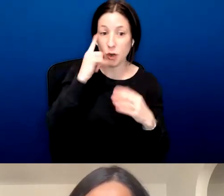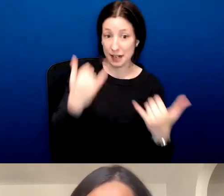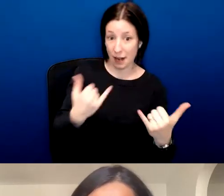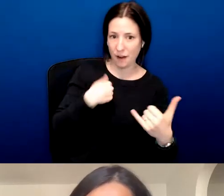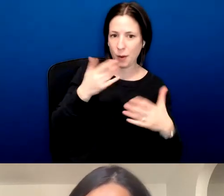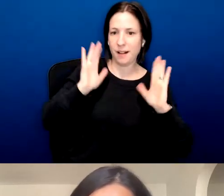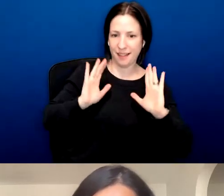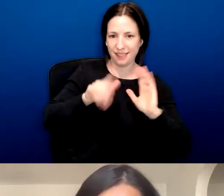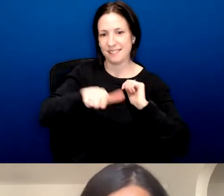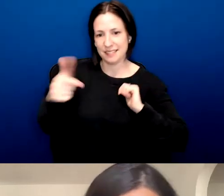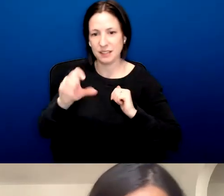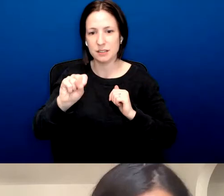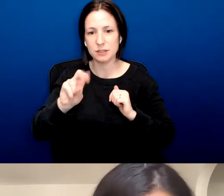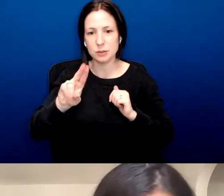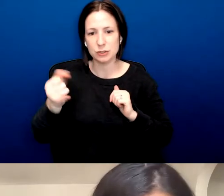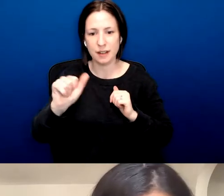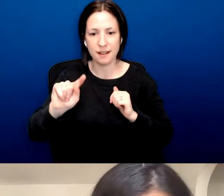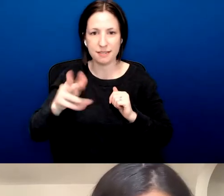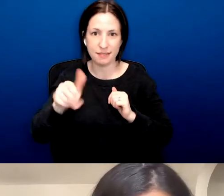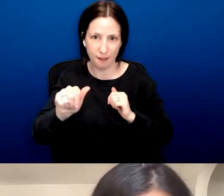let Sujata speak.